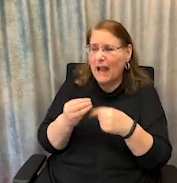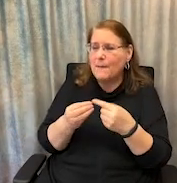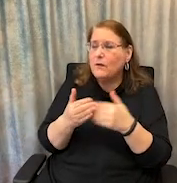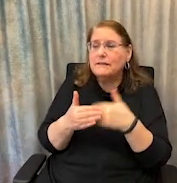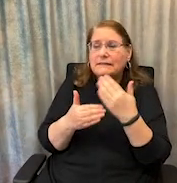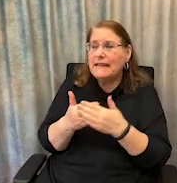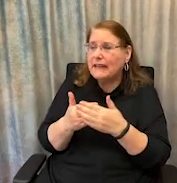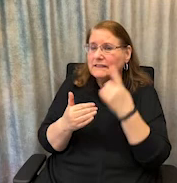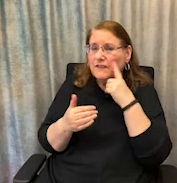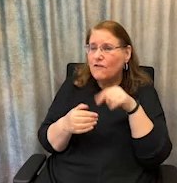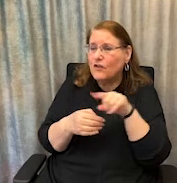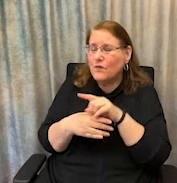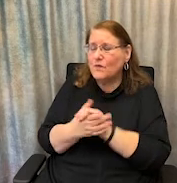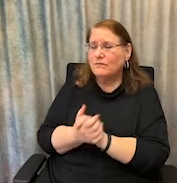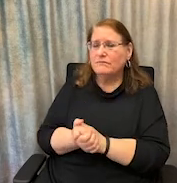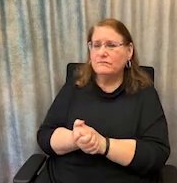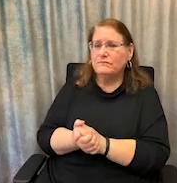about what's next that